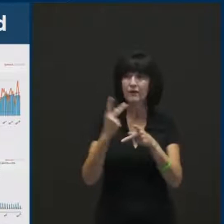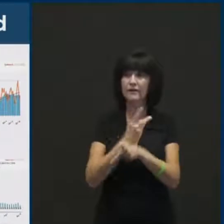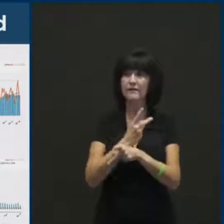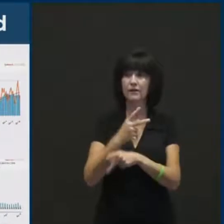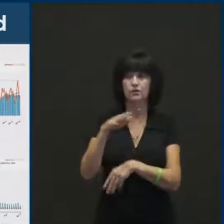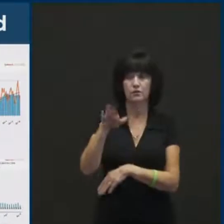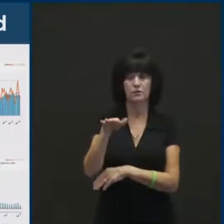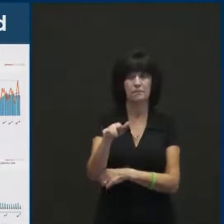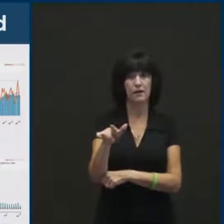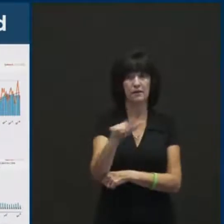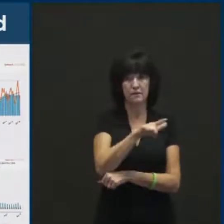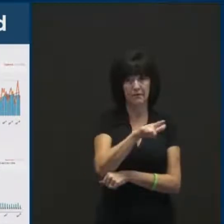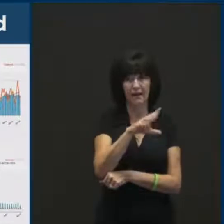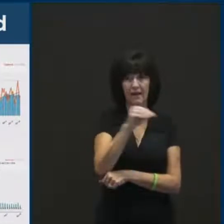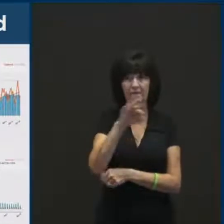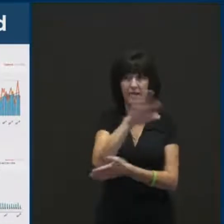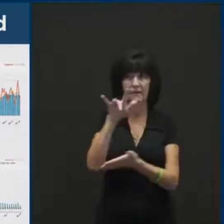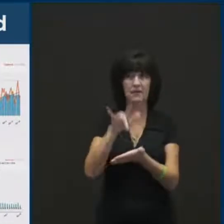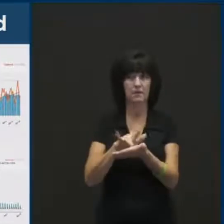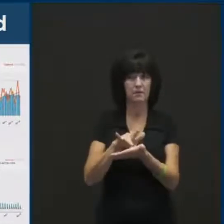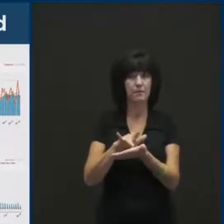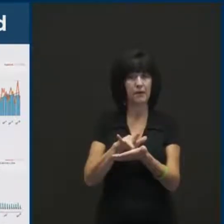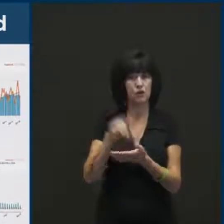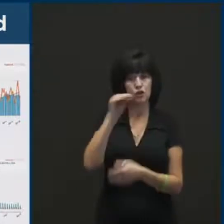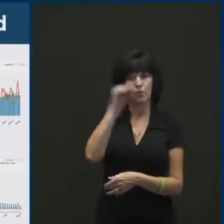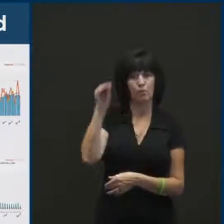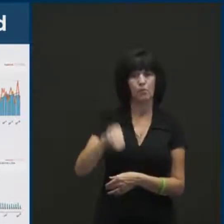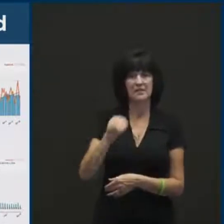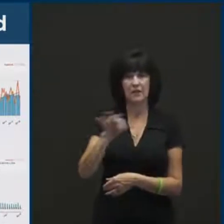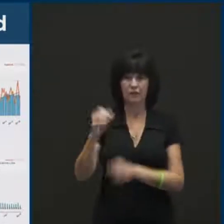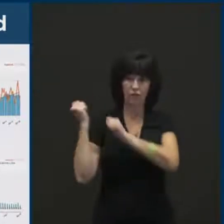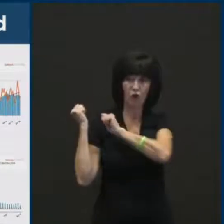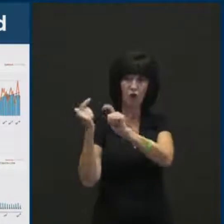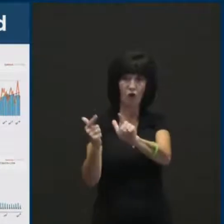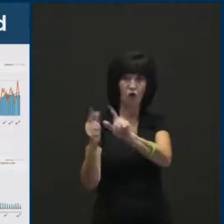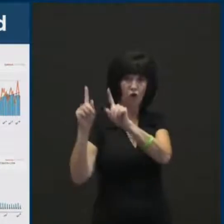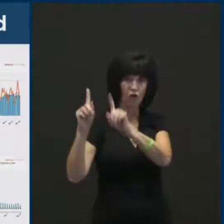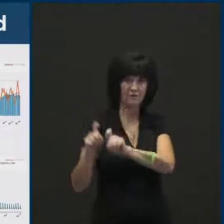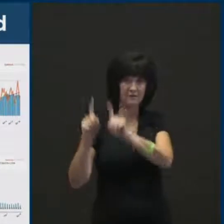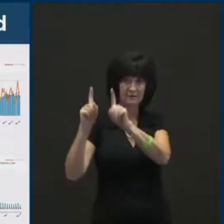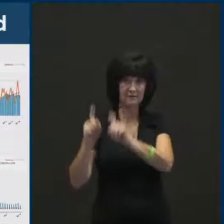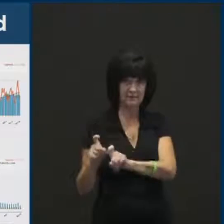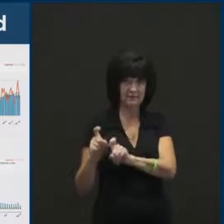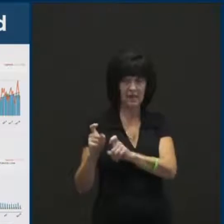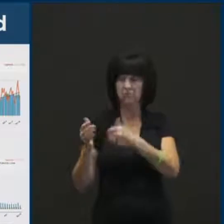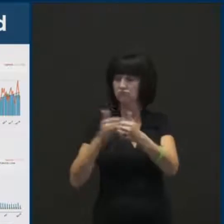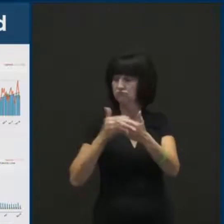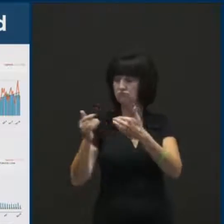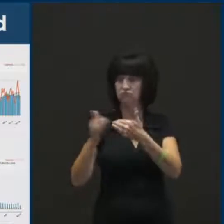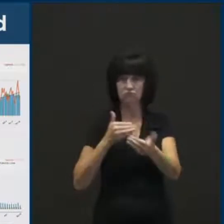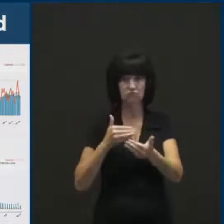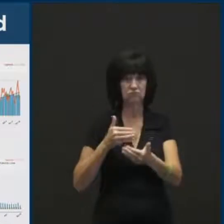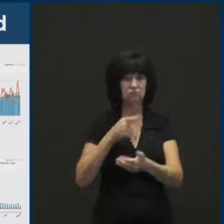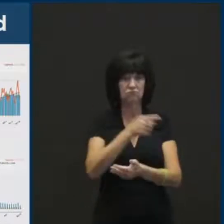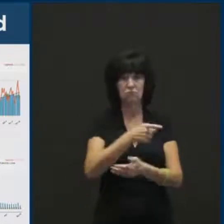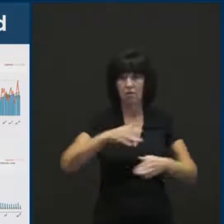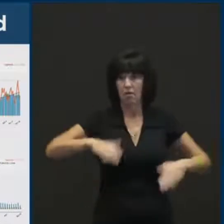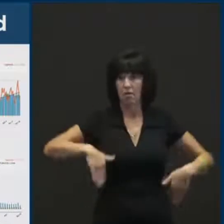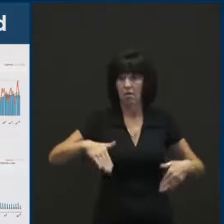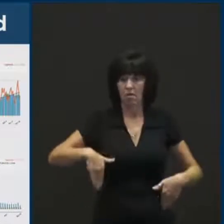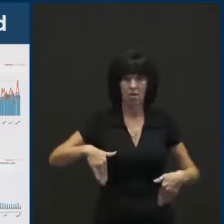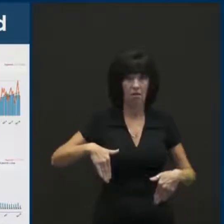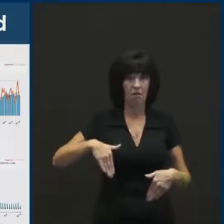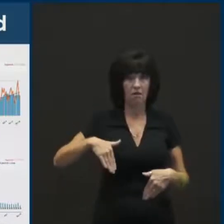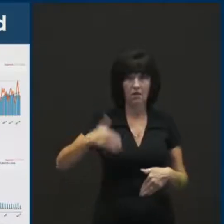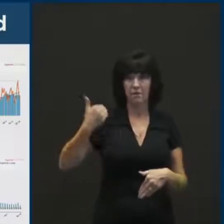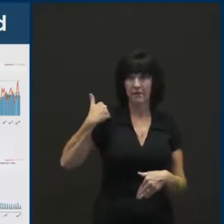left, and the middle, the percentage of tests. So all the tests that are given, whether it's to someone who's never been tested before